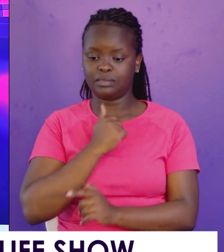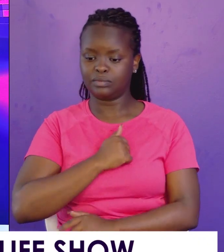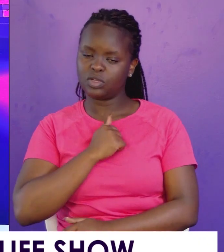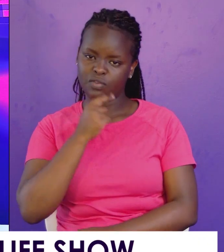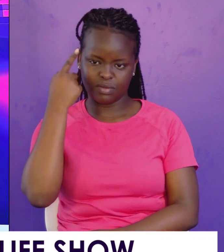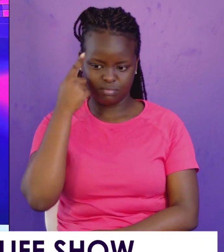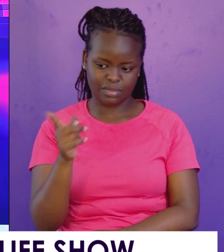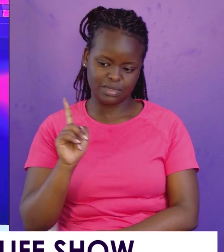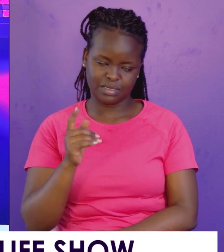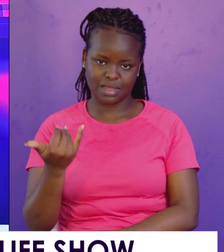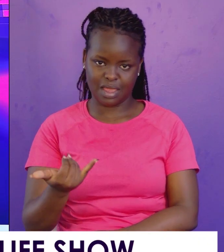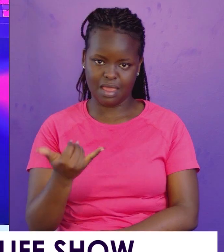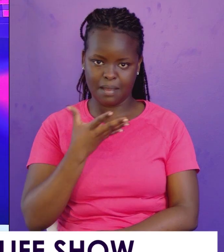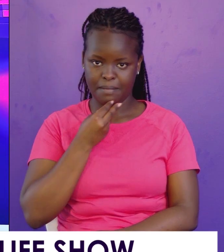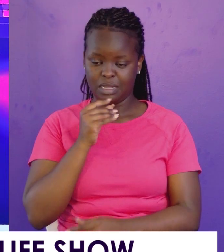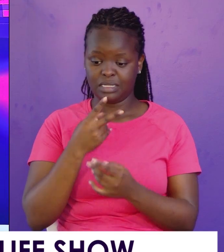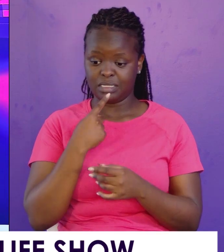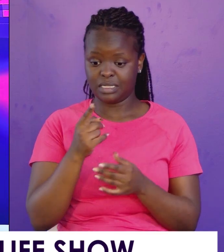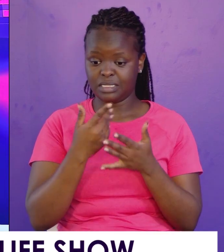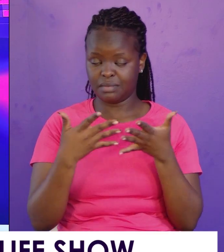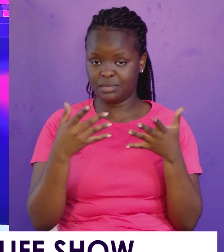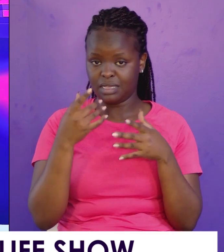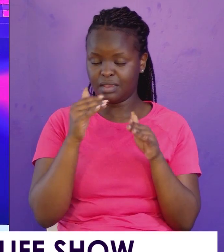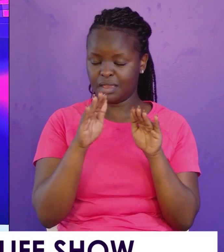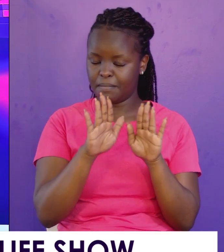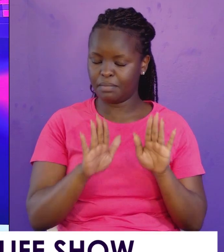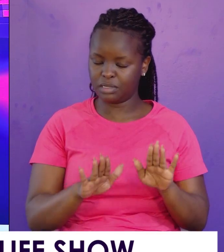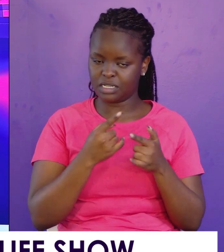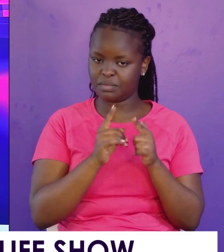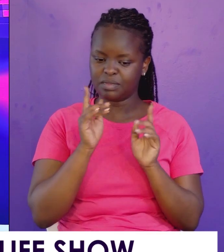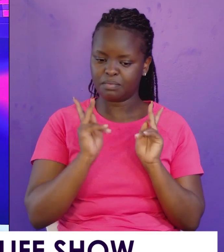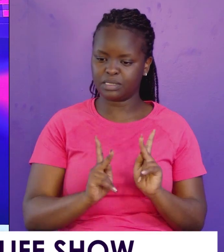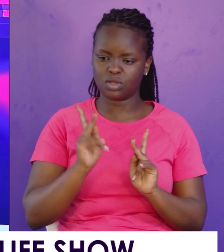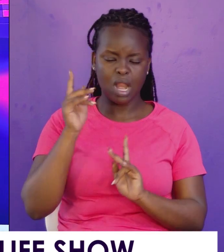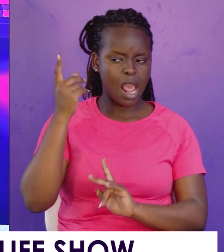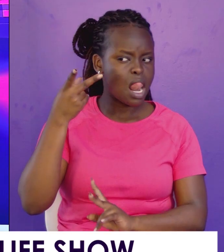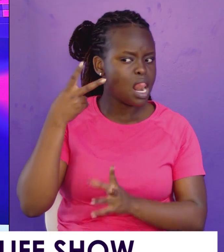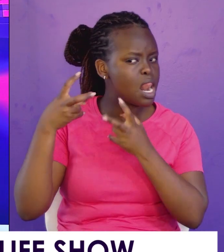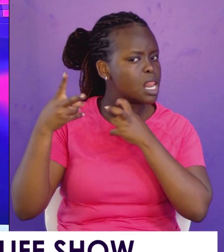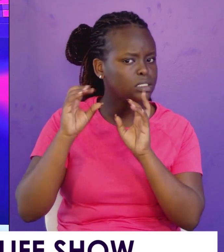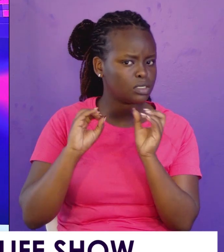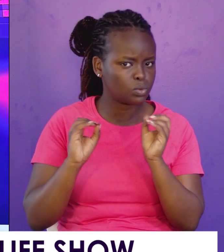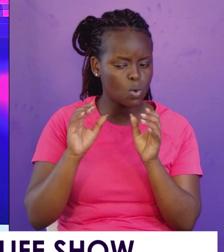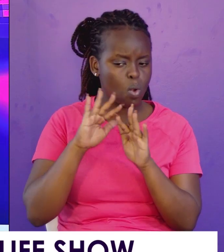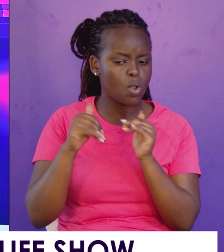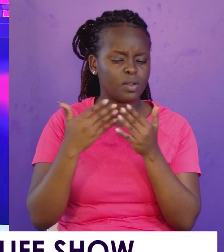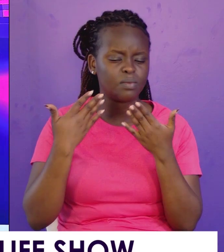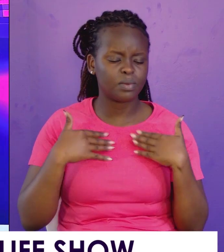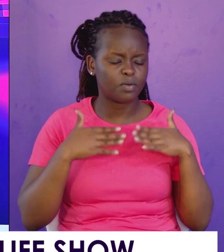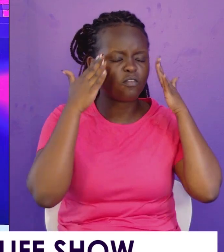have said something very important, but nobody listens because everybody is listening to the kizunguness of